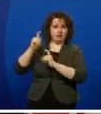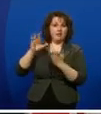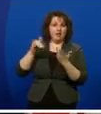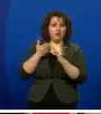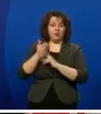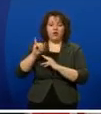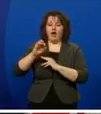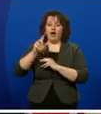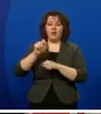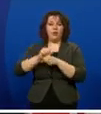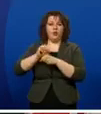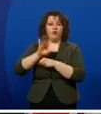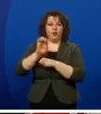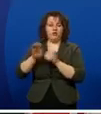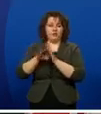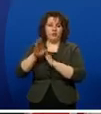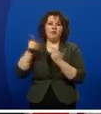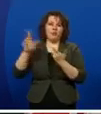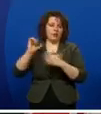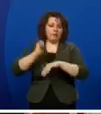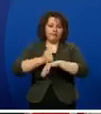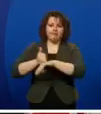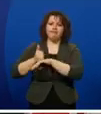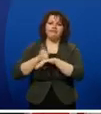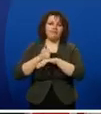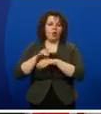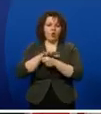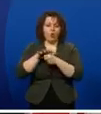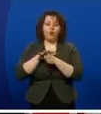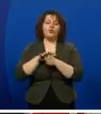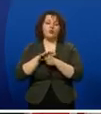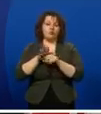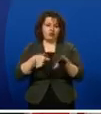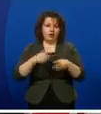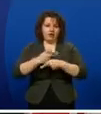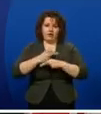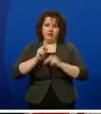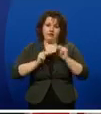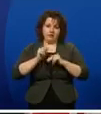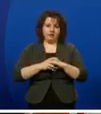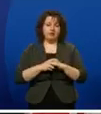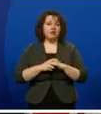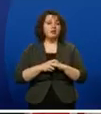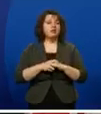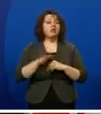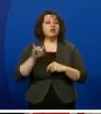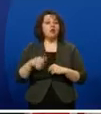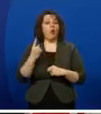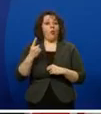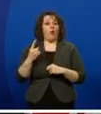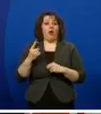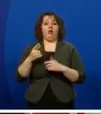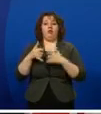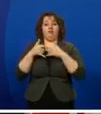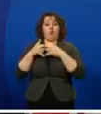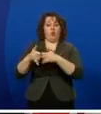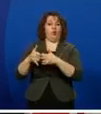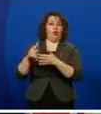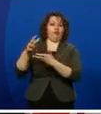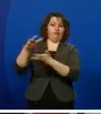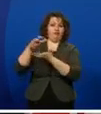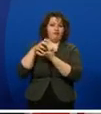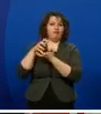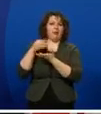will support community projects that establish local child care facilities. So one of those award recipients is the